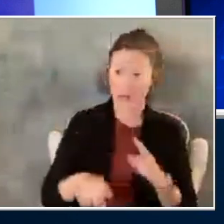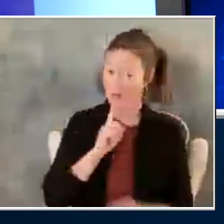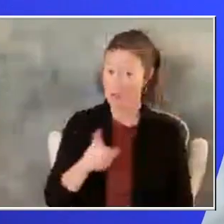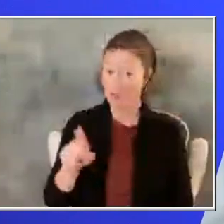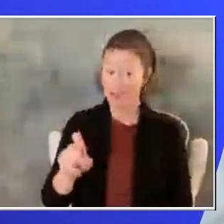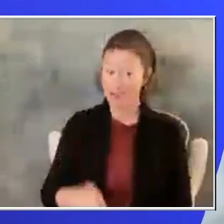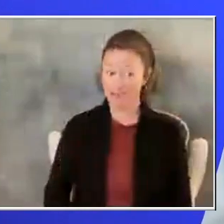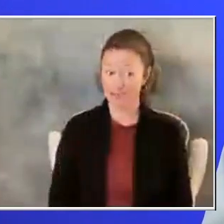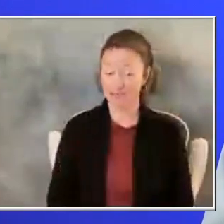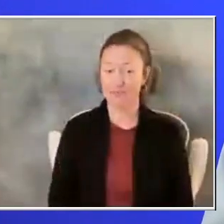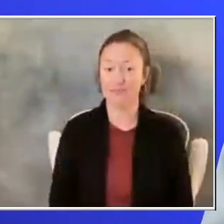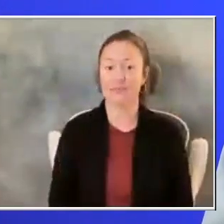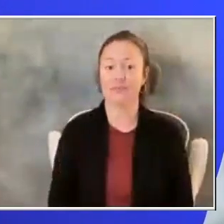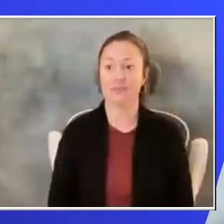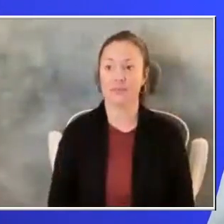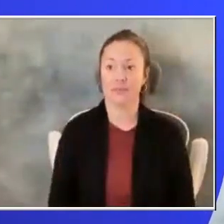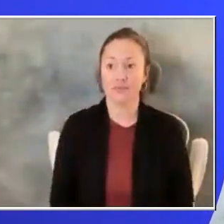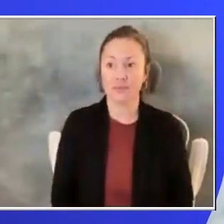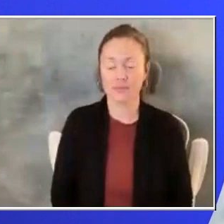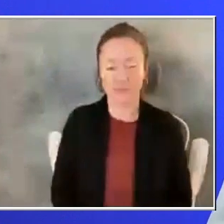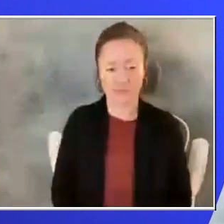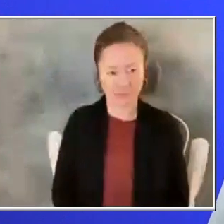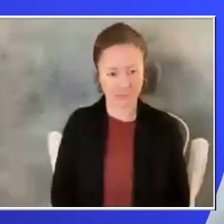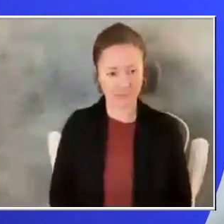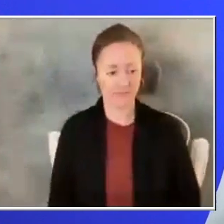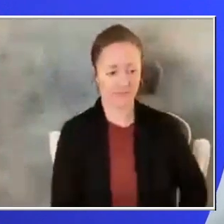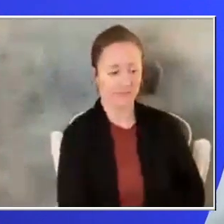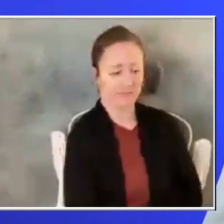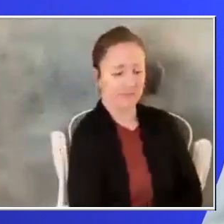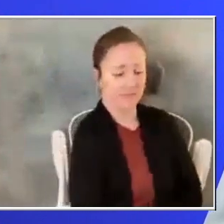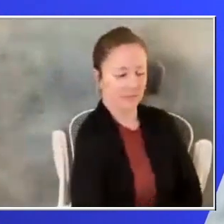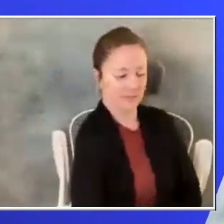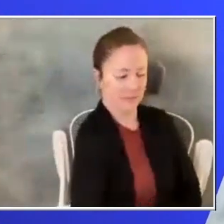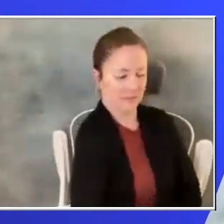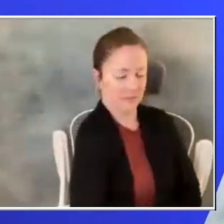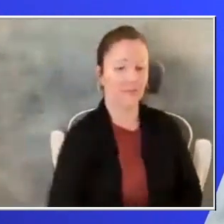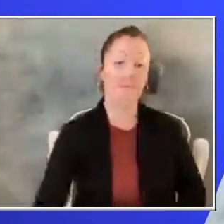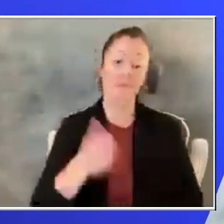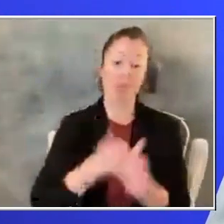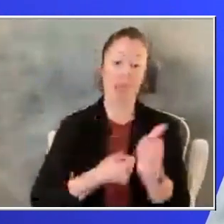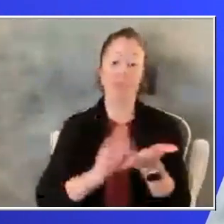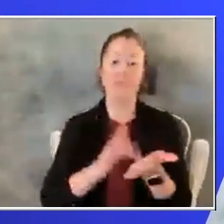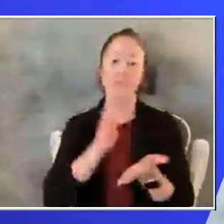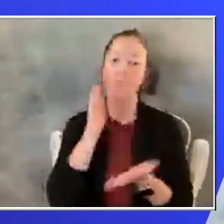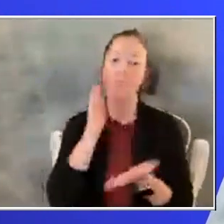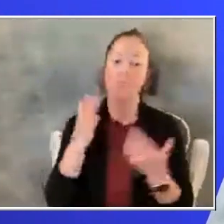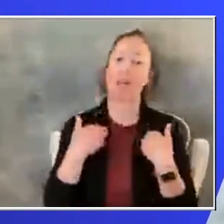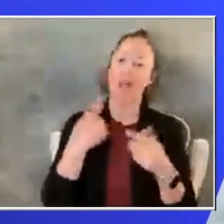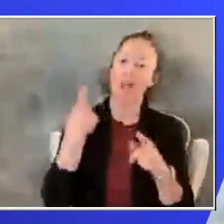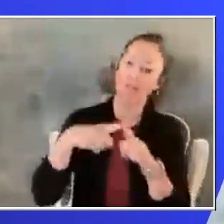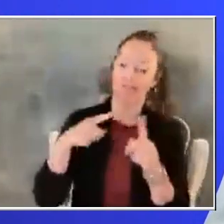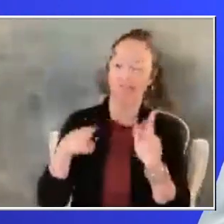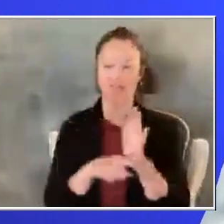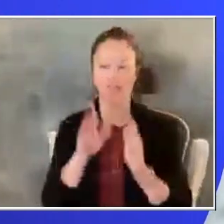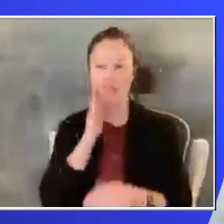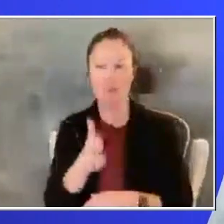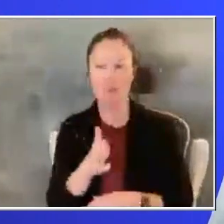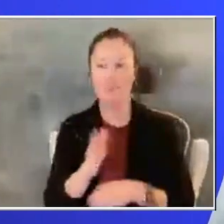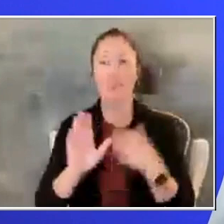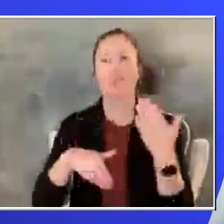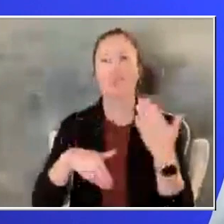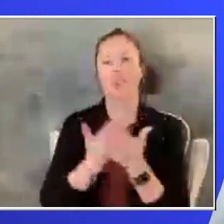so every medication is going to have risks and benefits. And certainly some of those medications that are out there to help